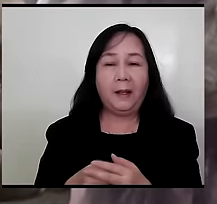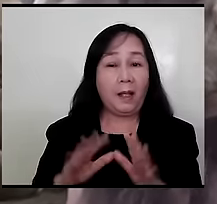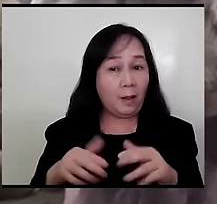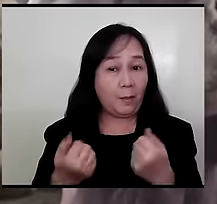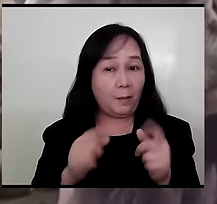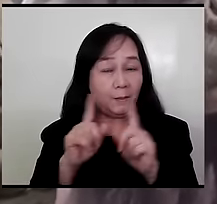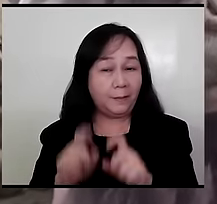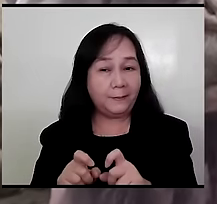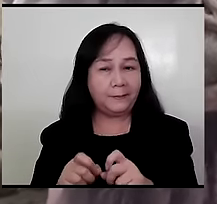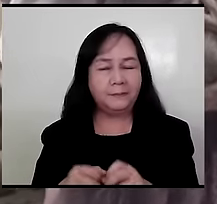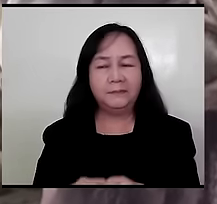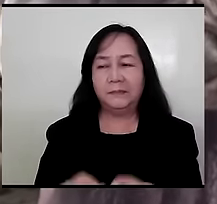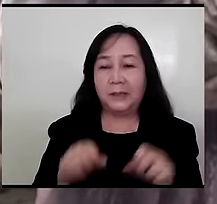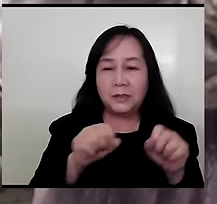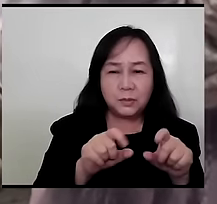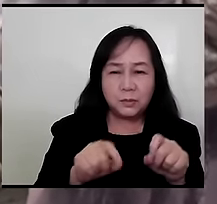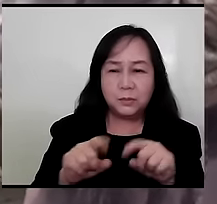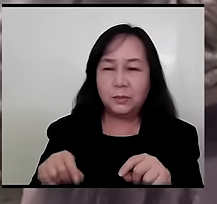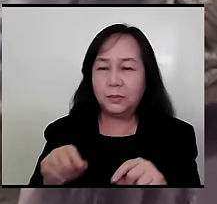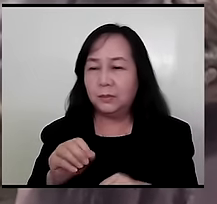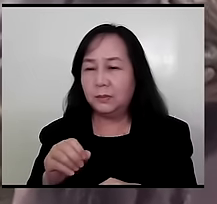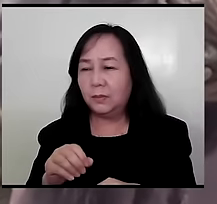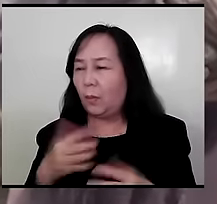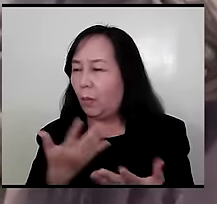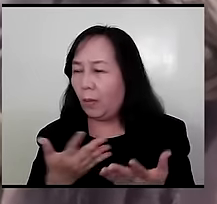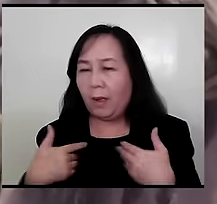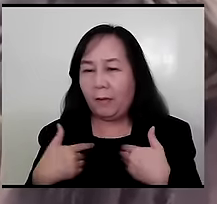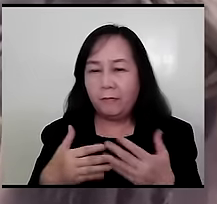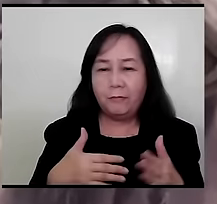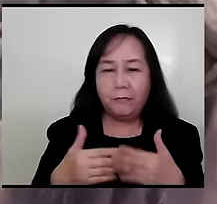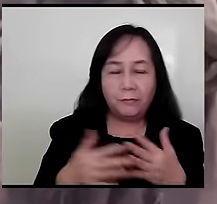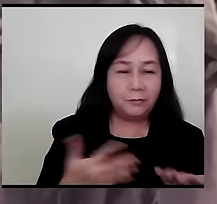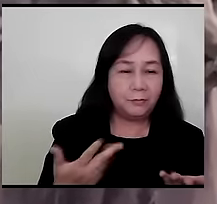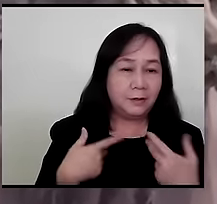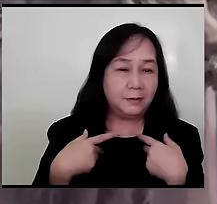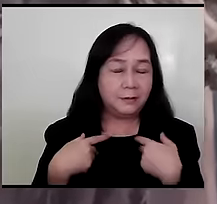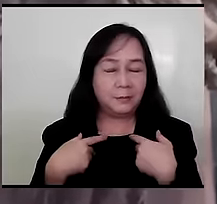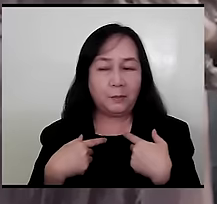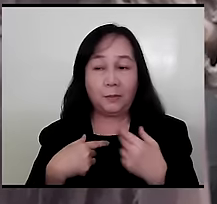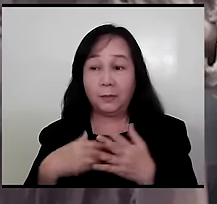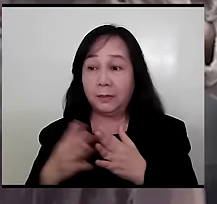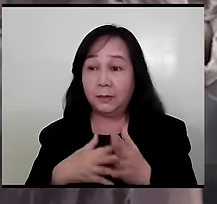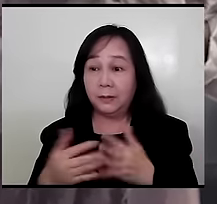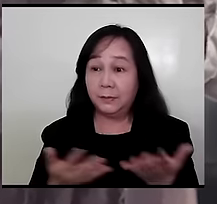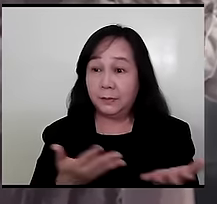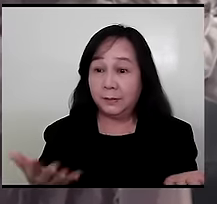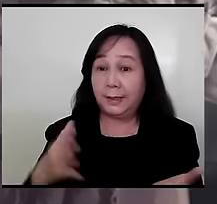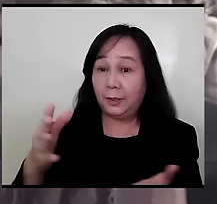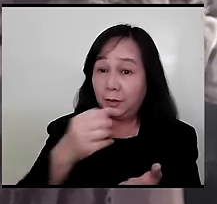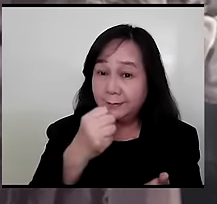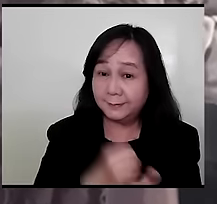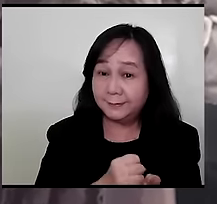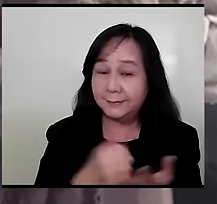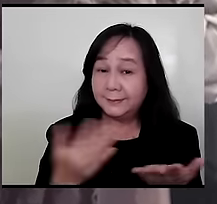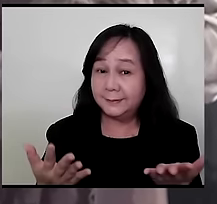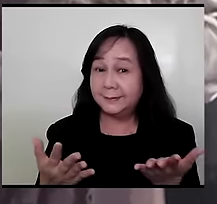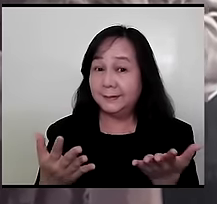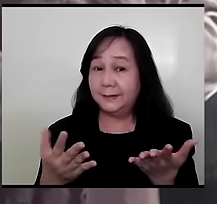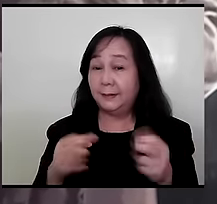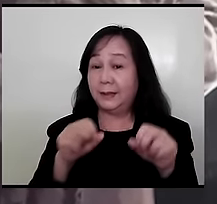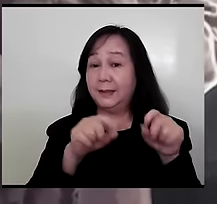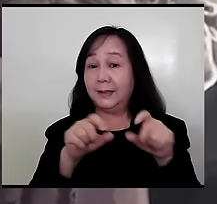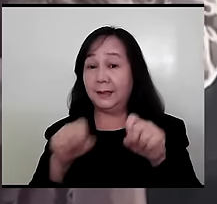They sold whatever they had, and whatever they earned by selling